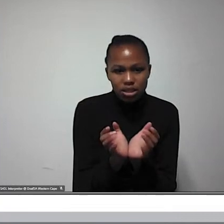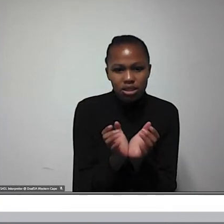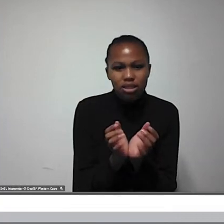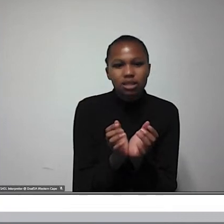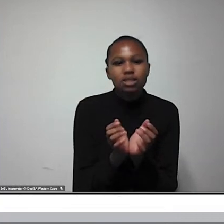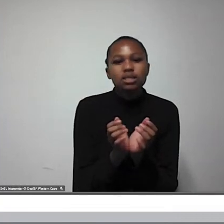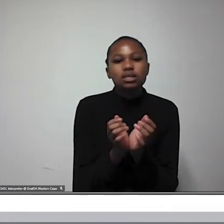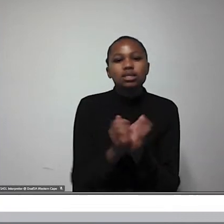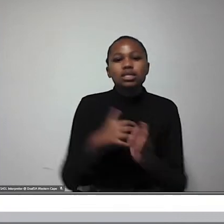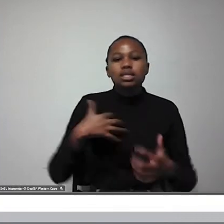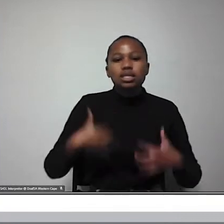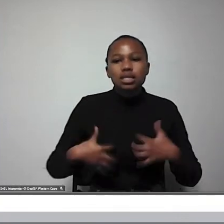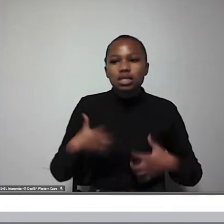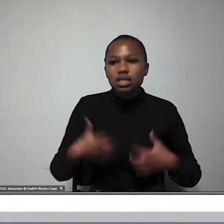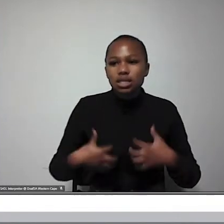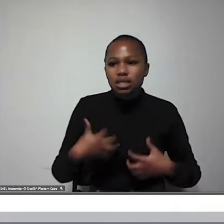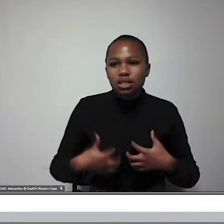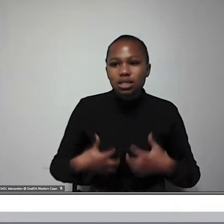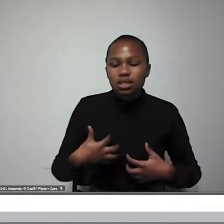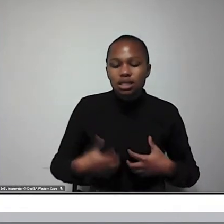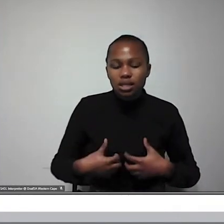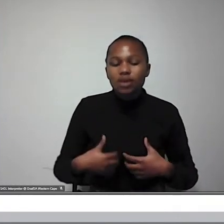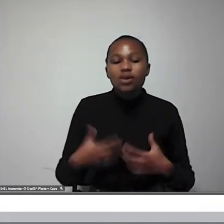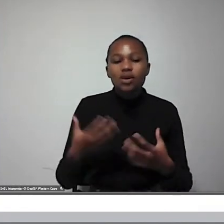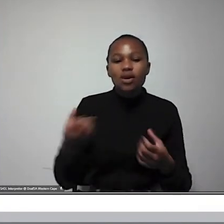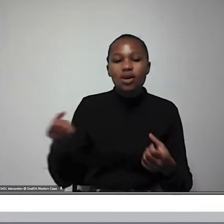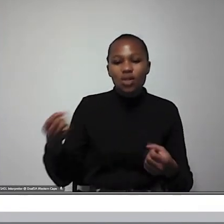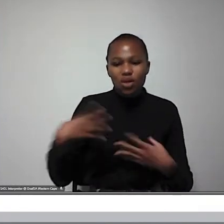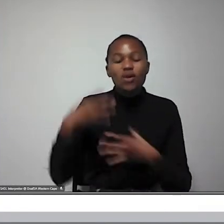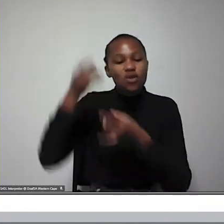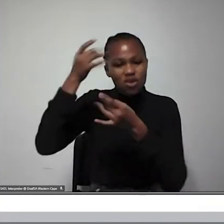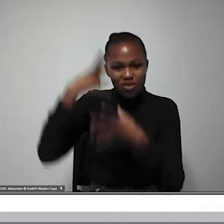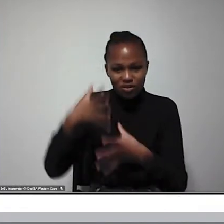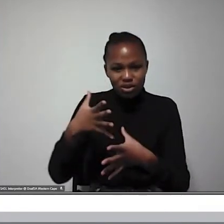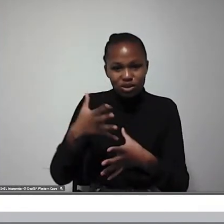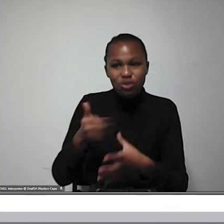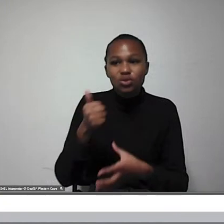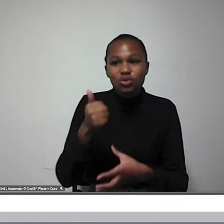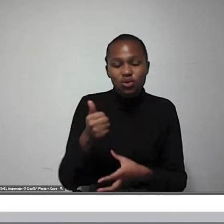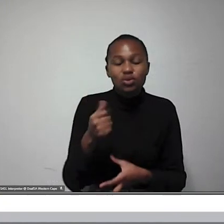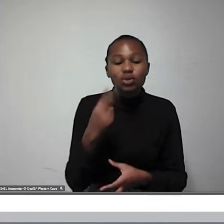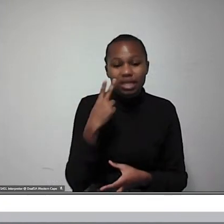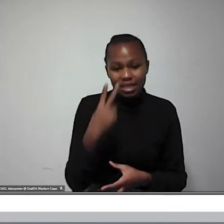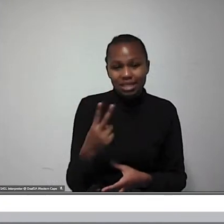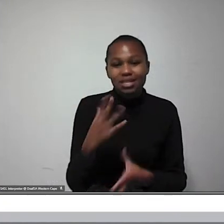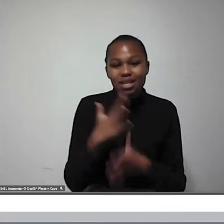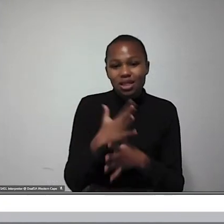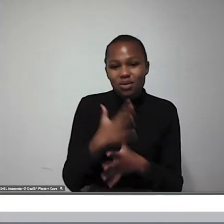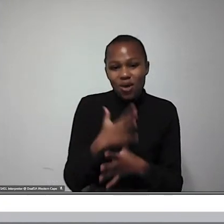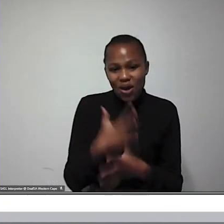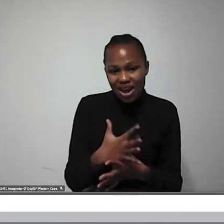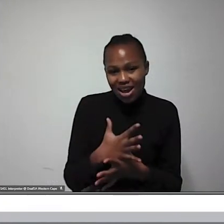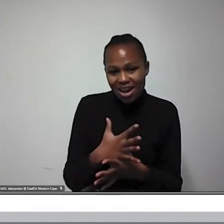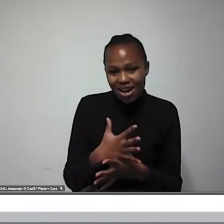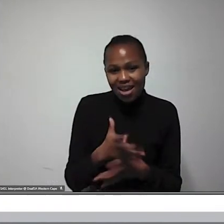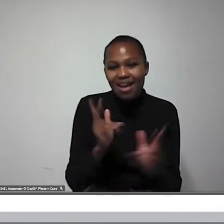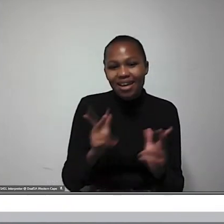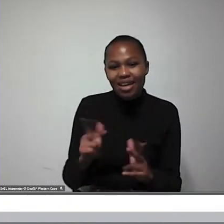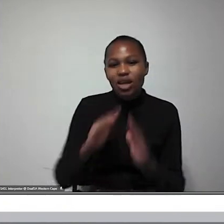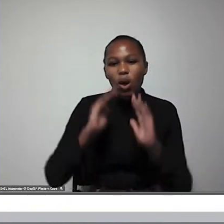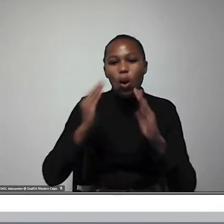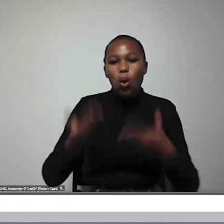a lot of helpful information. Very good to see the work that has been done. And again, welcome